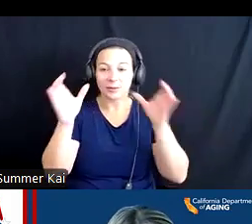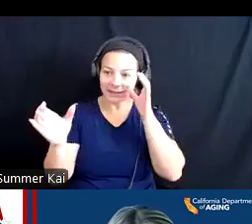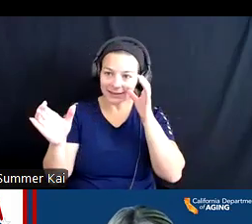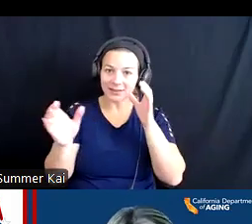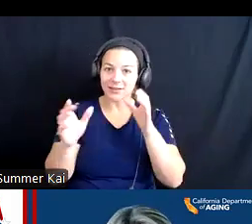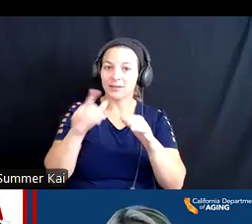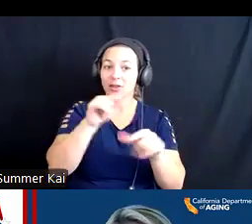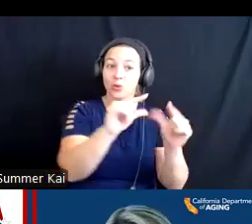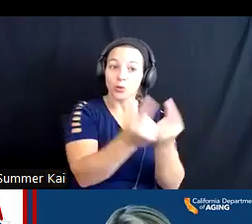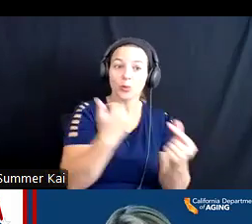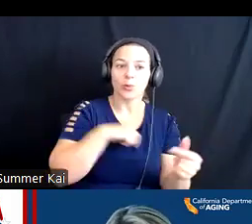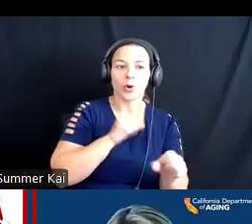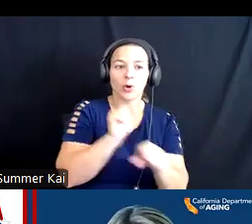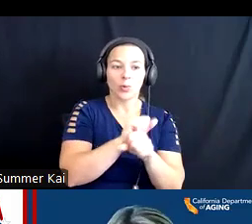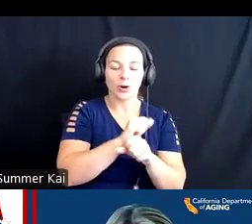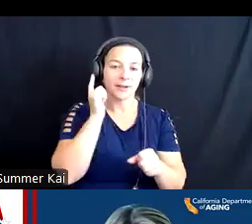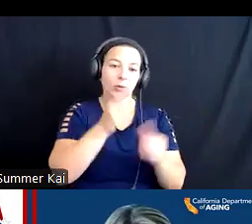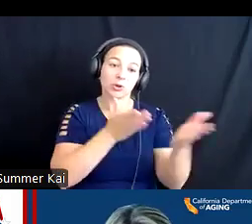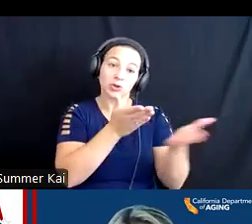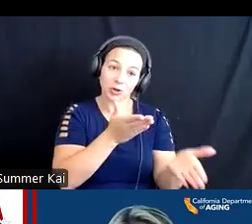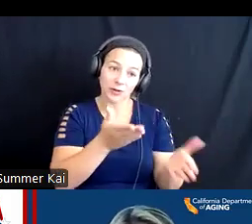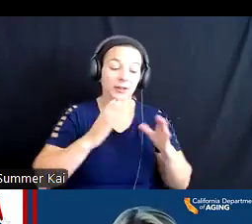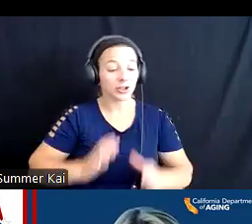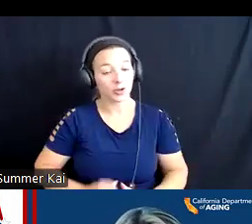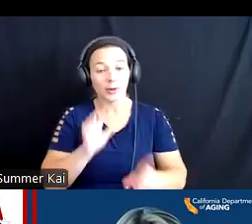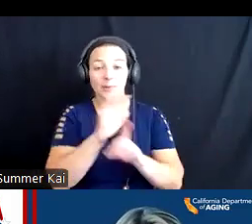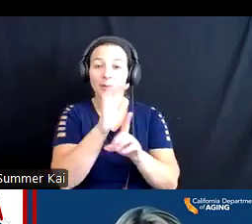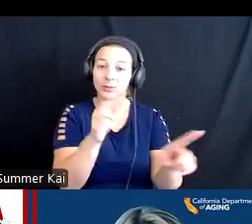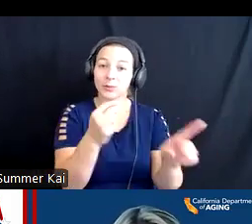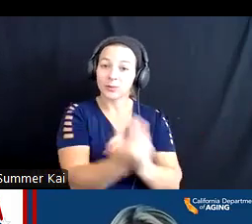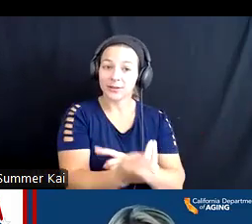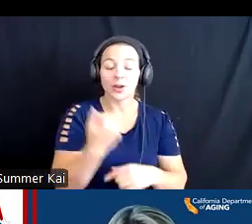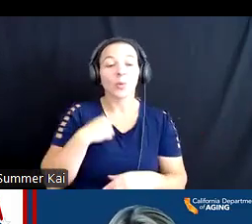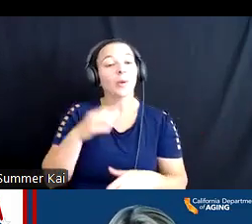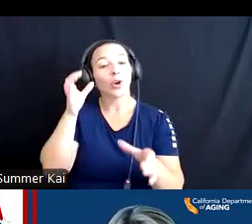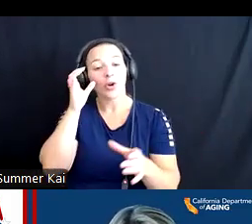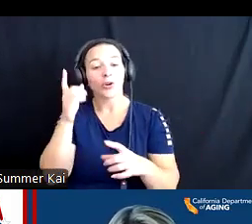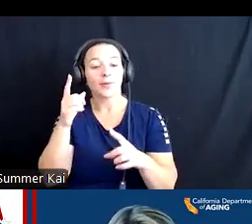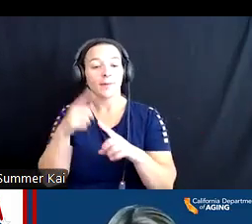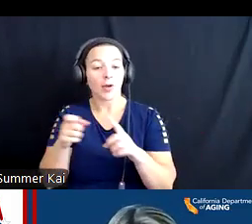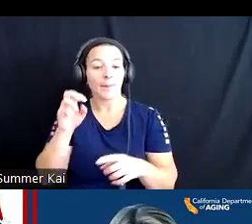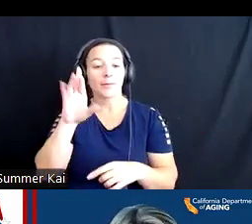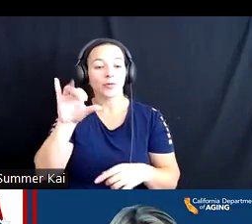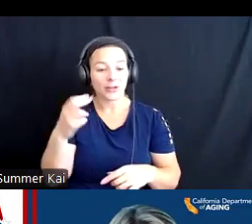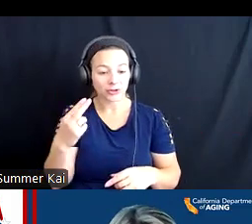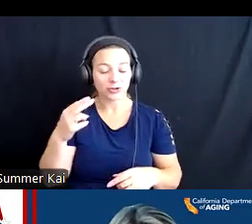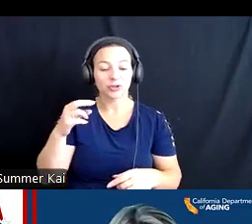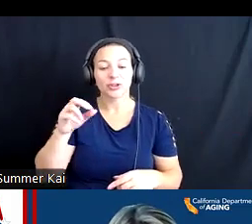solving for, the consumer and the population's perspectives. Then we heard from Rich and from Jen